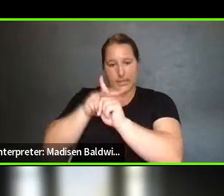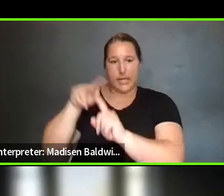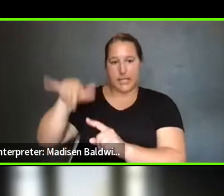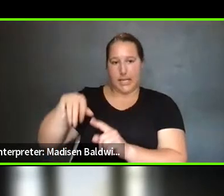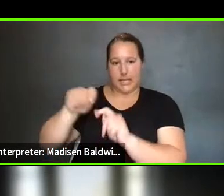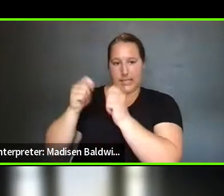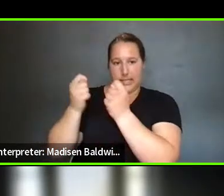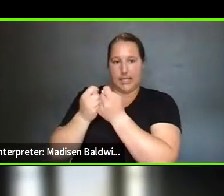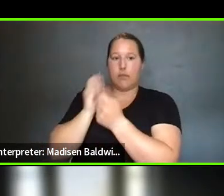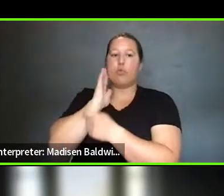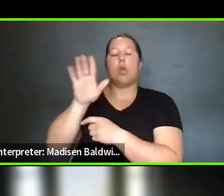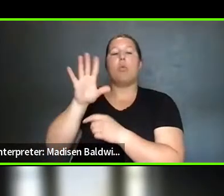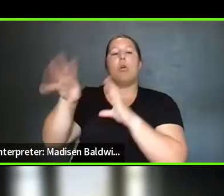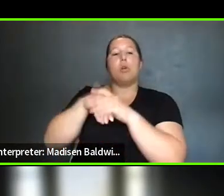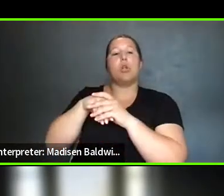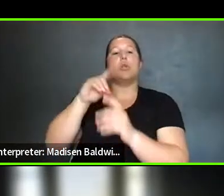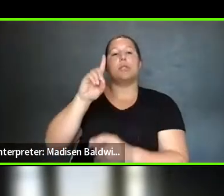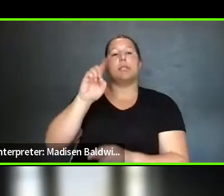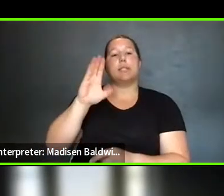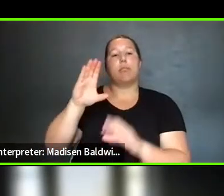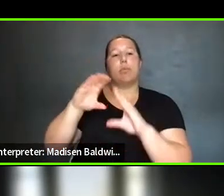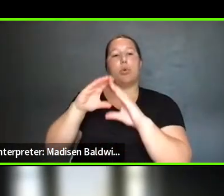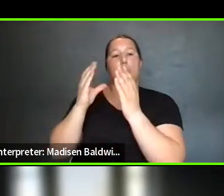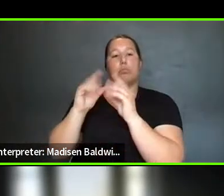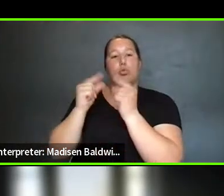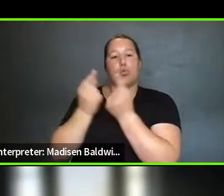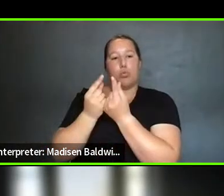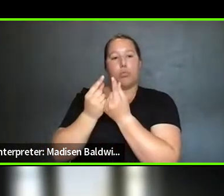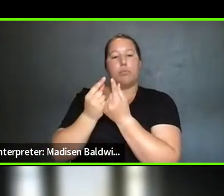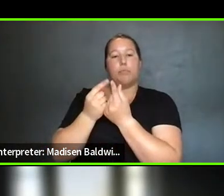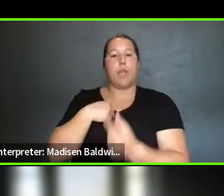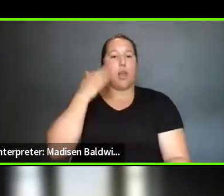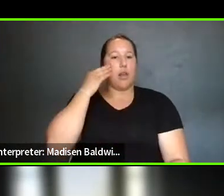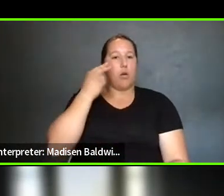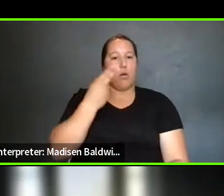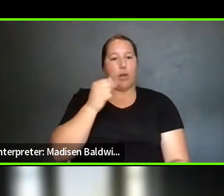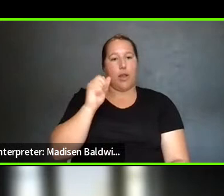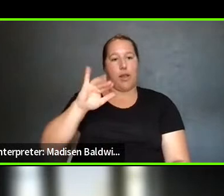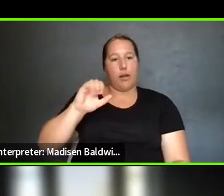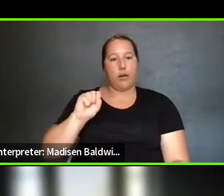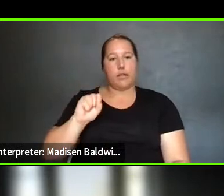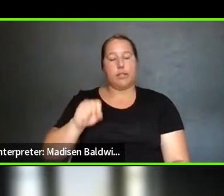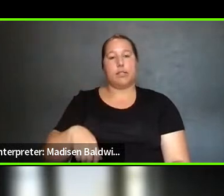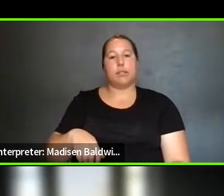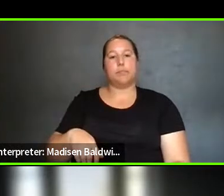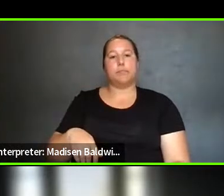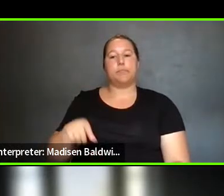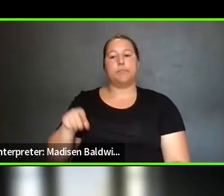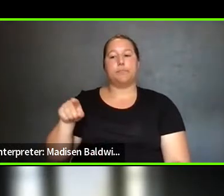be included in the December group. And I know that Councilmember Harris is also